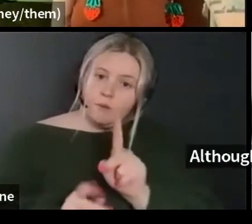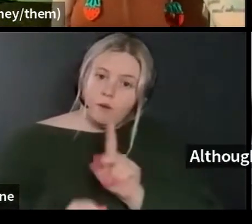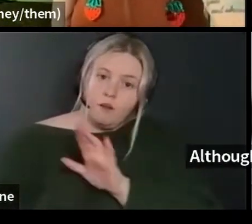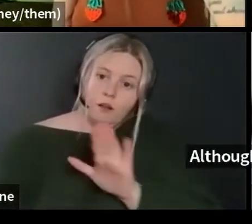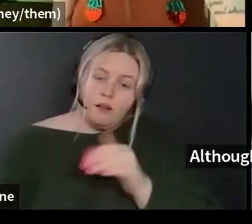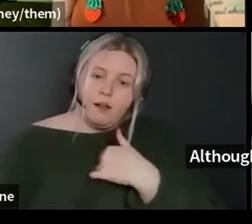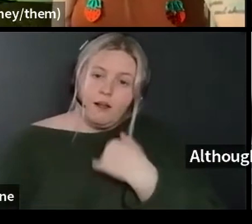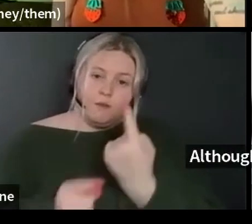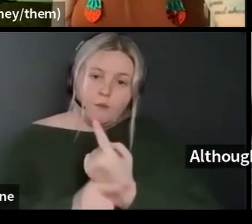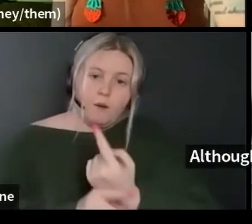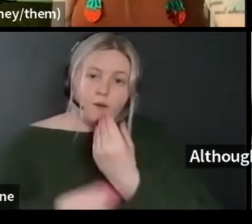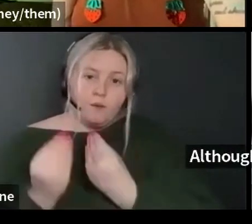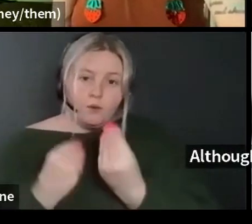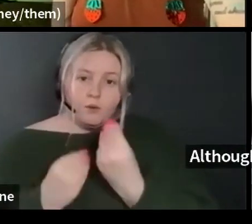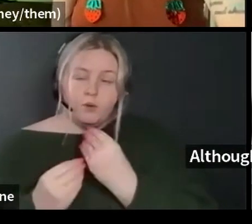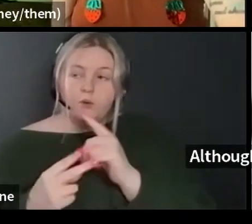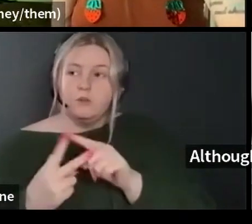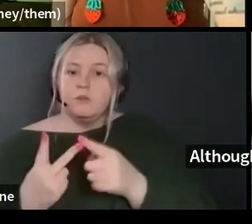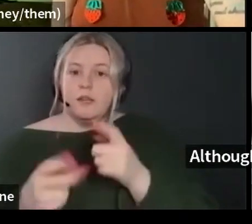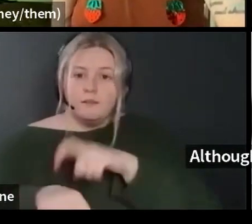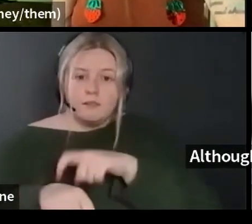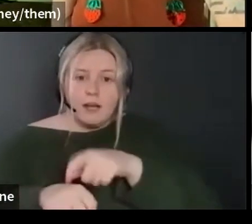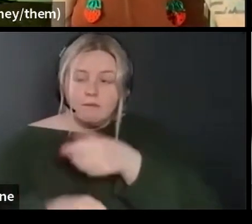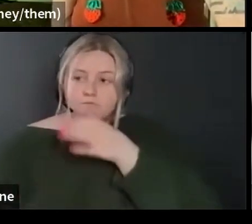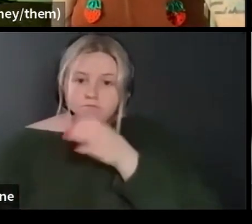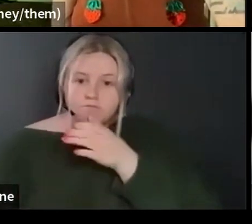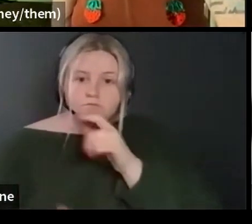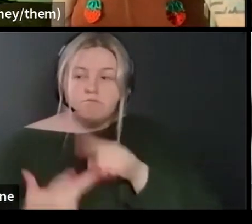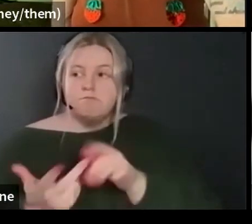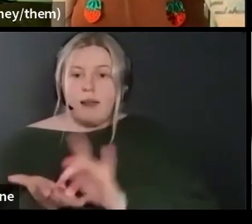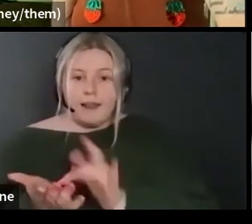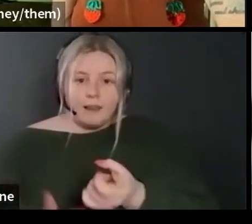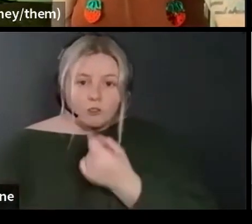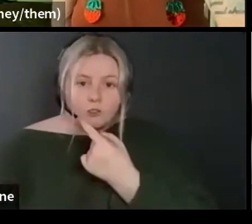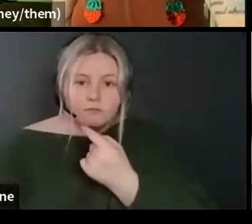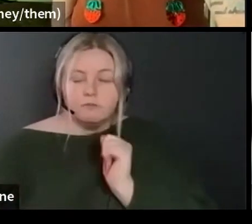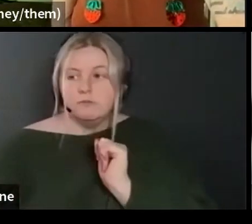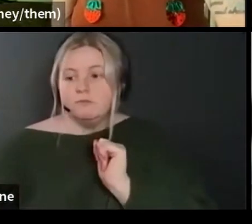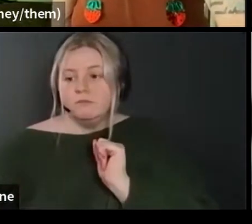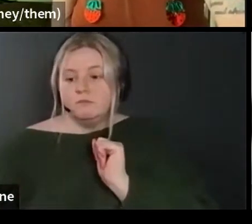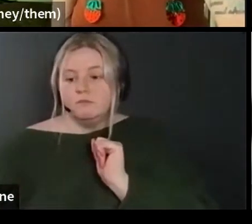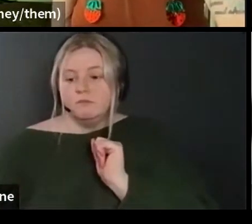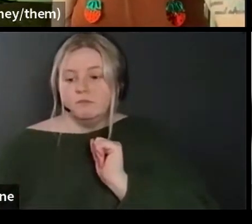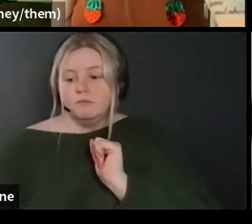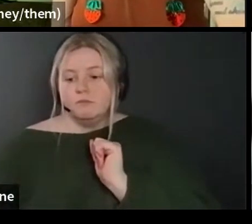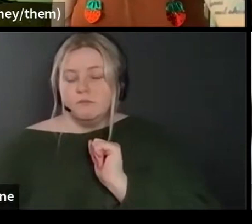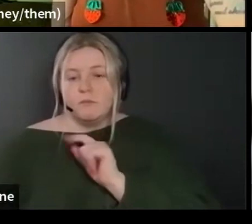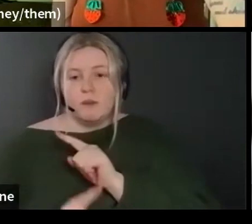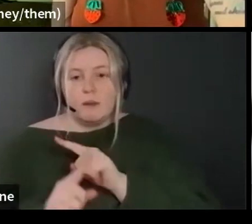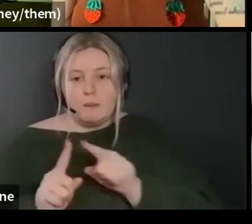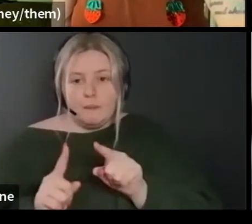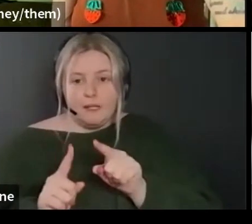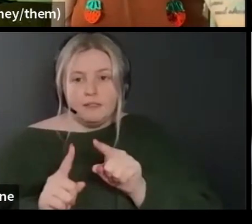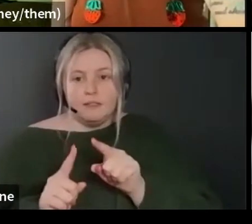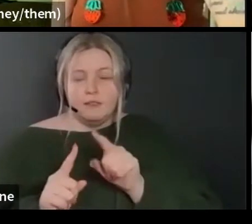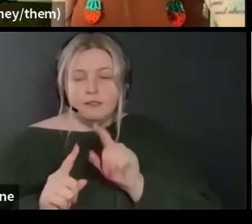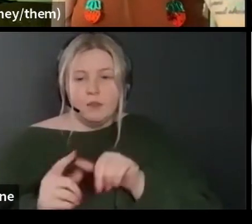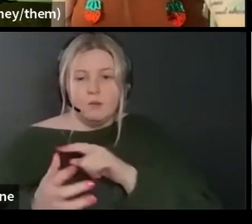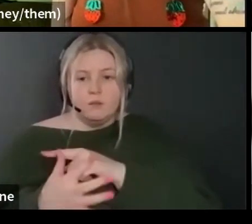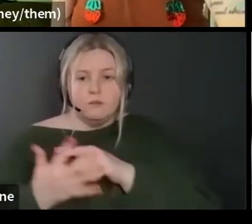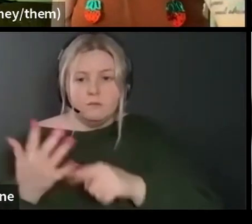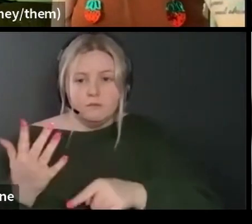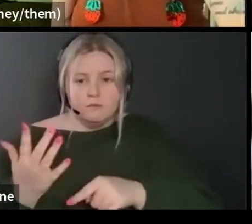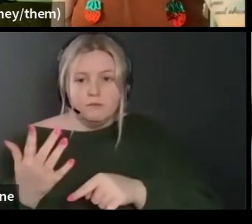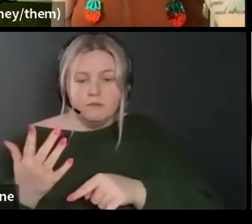get proper food, they have time to drink water, they get their medications on time, it takes away from the human aspect of